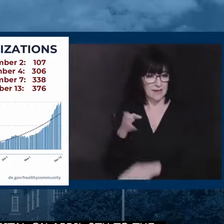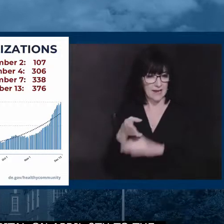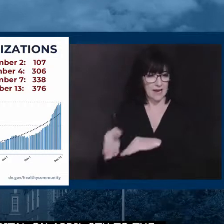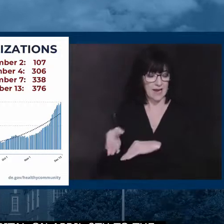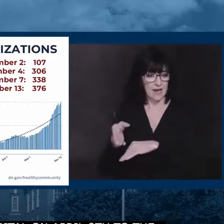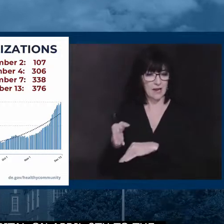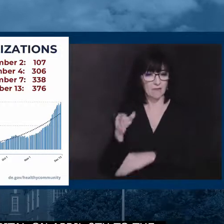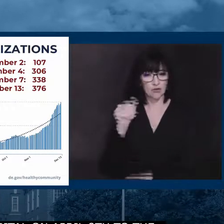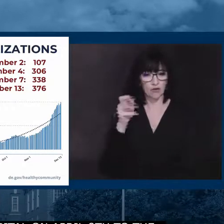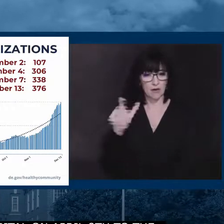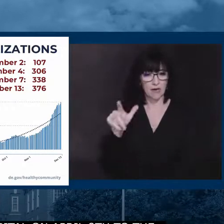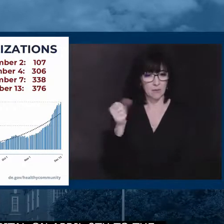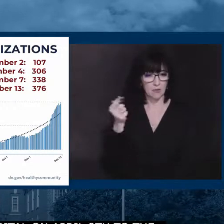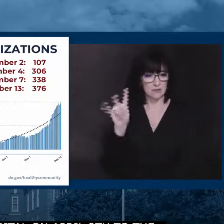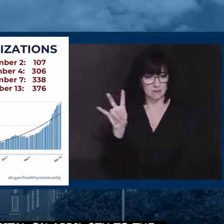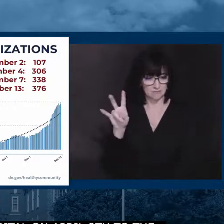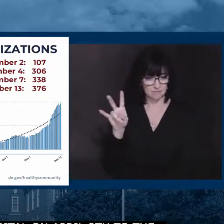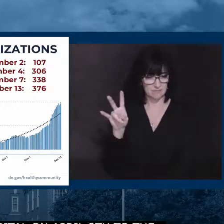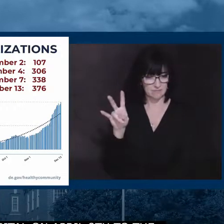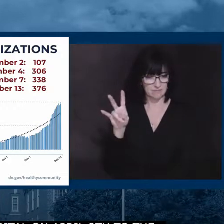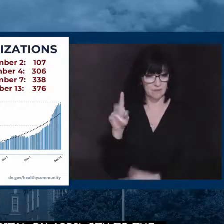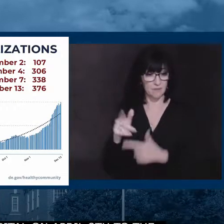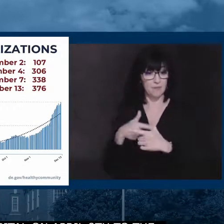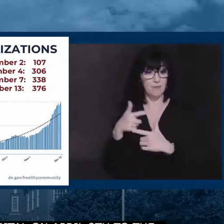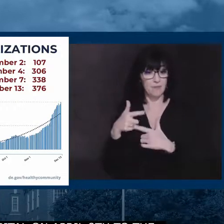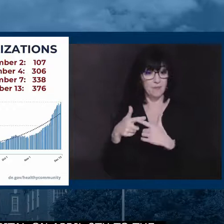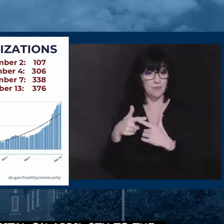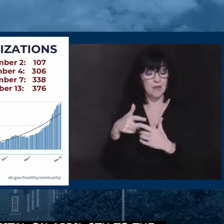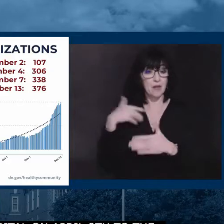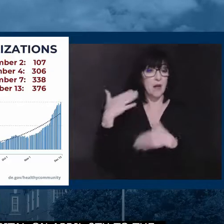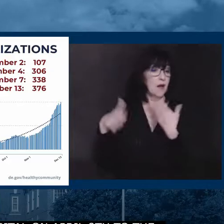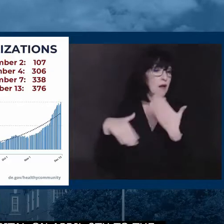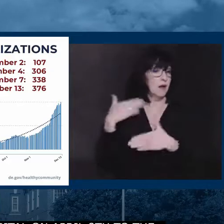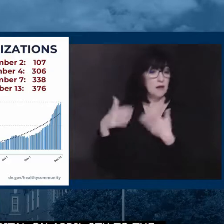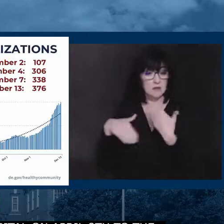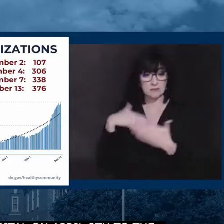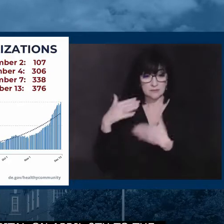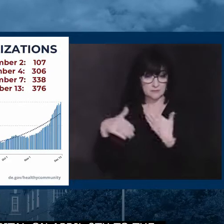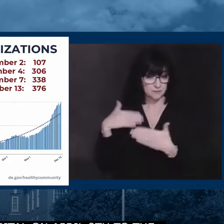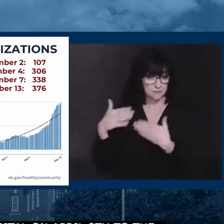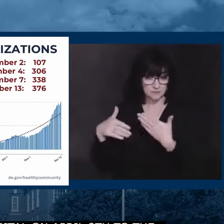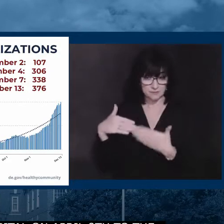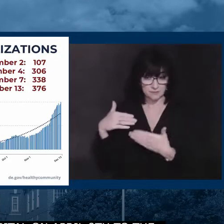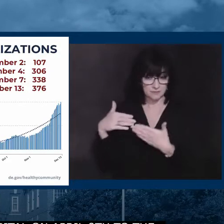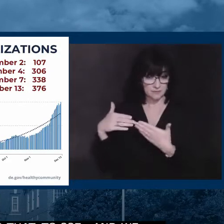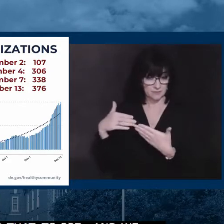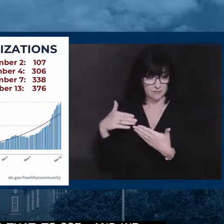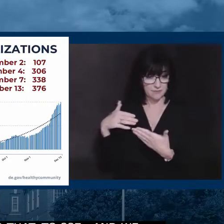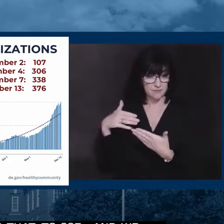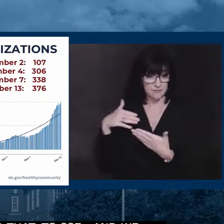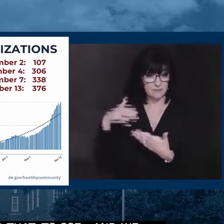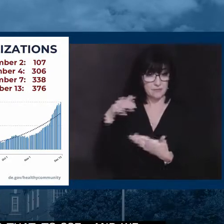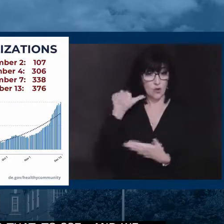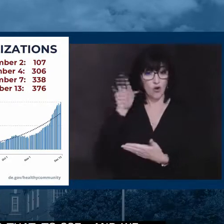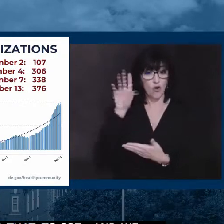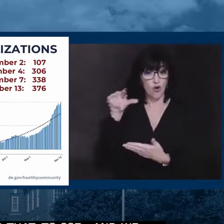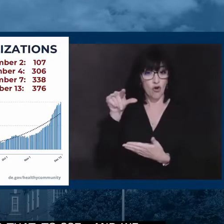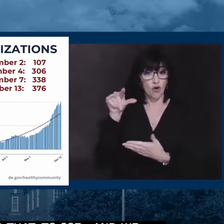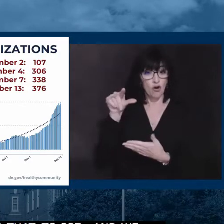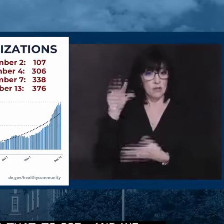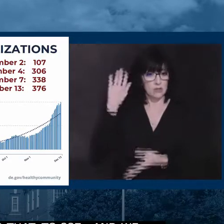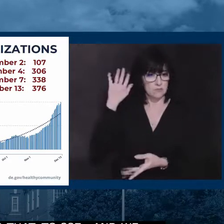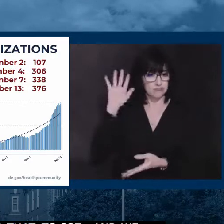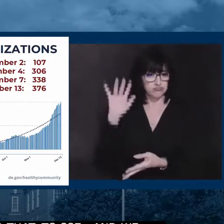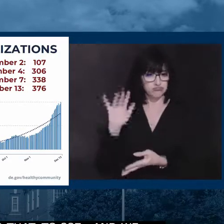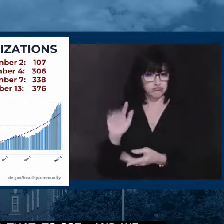went down as we stopped the spread of the virus and the prevalence in our community to a low of 29 in the middle